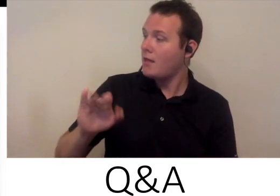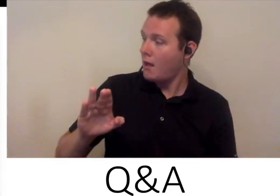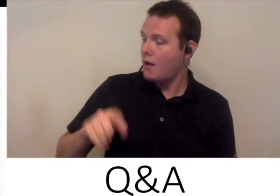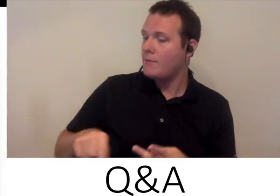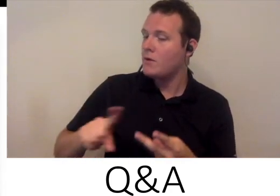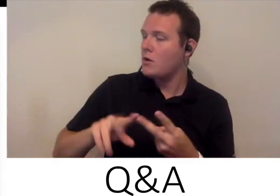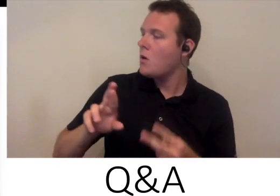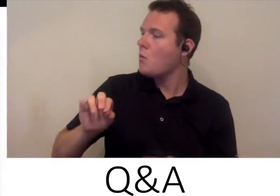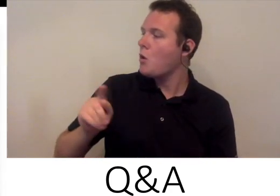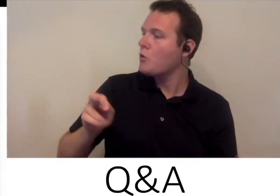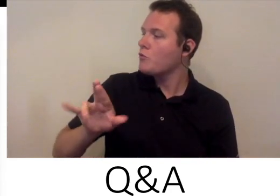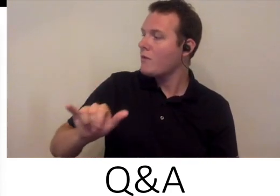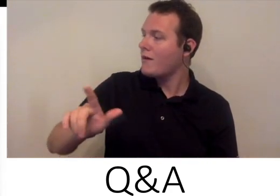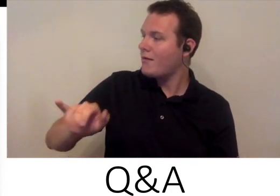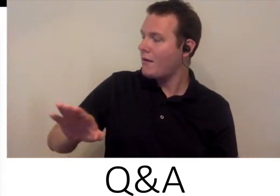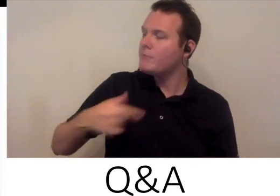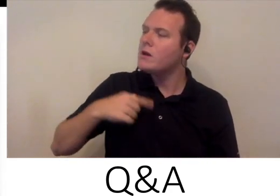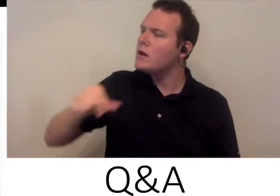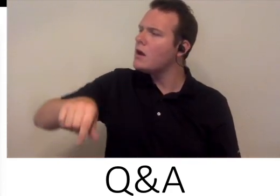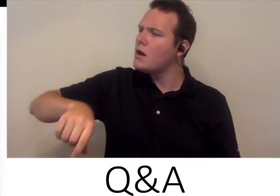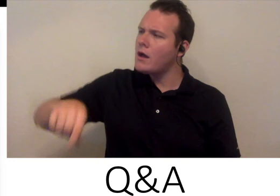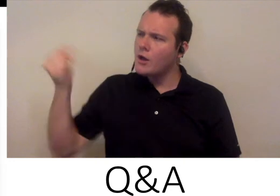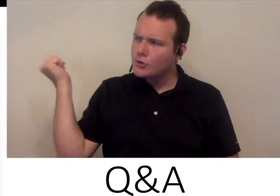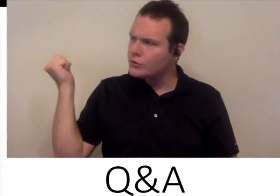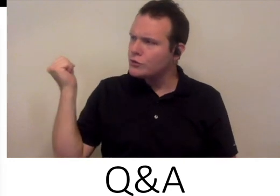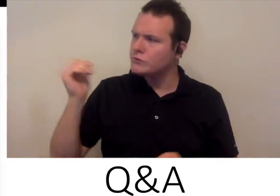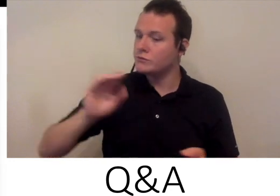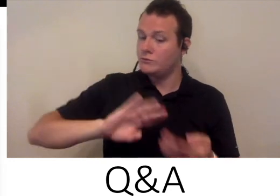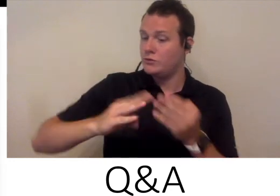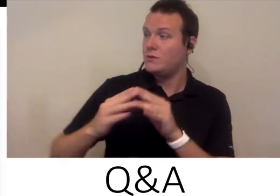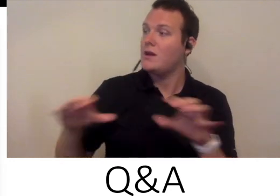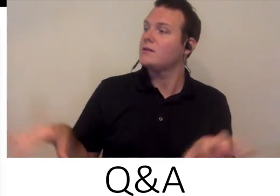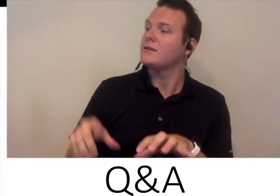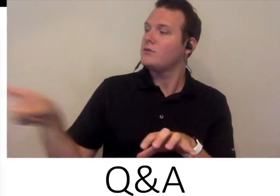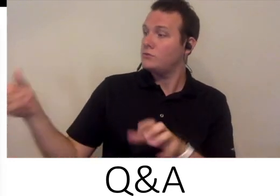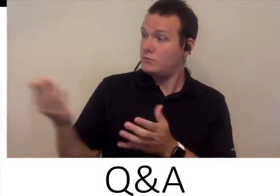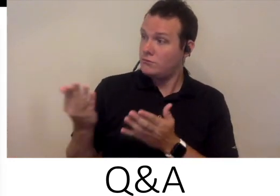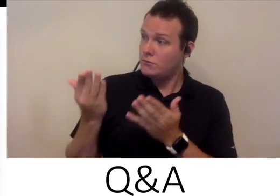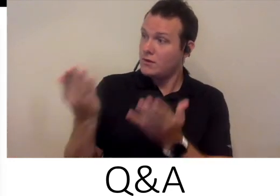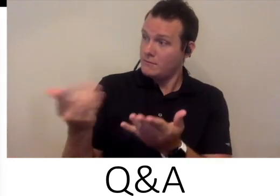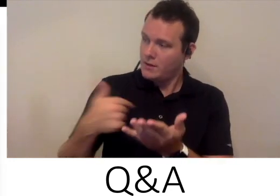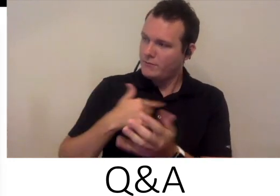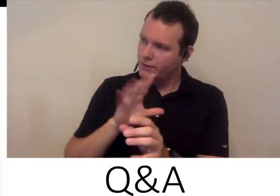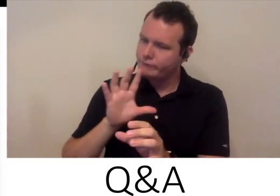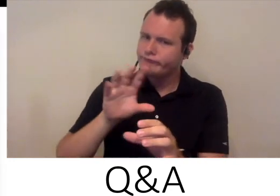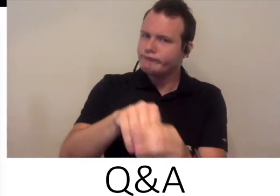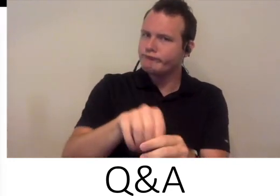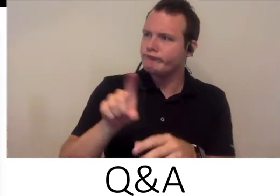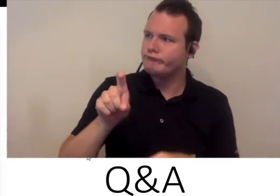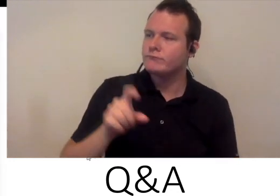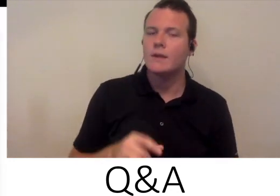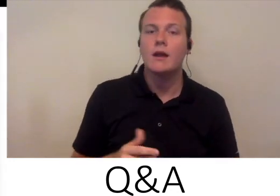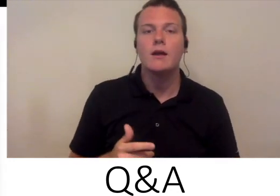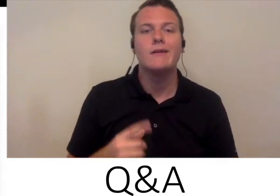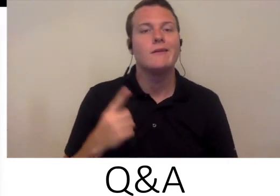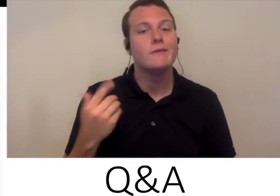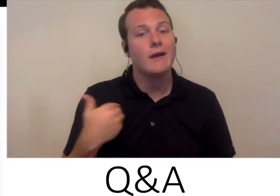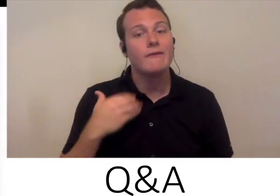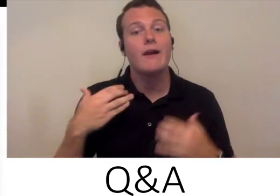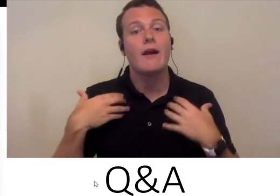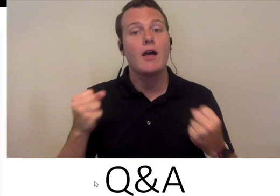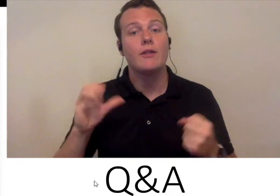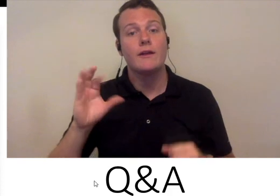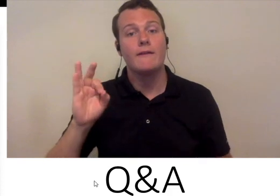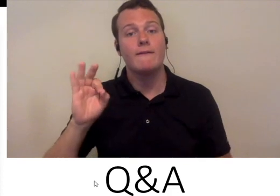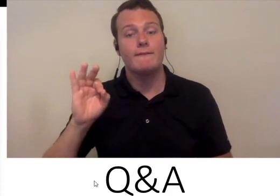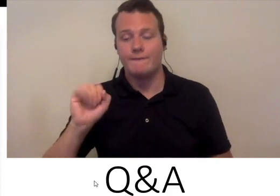Are there any other community activities you can recommend involvement in? There's always health fairs that are going on,